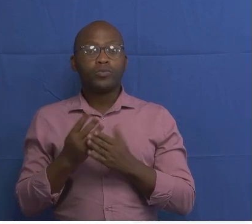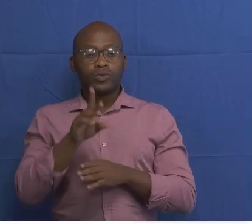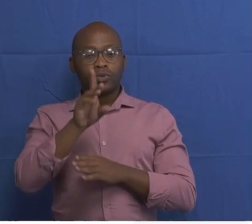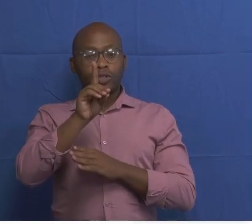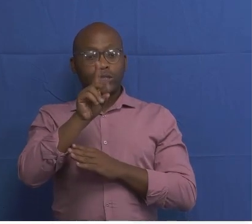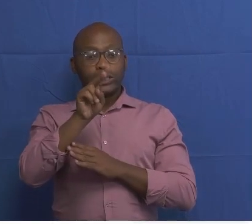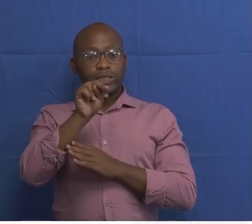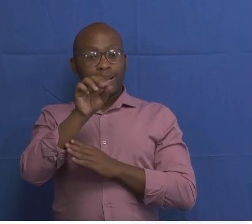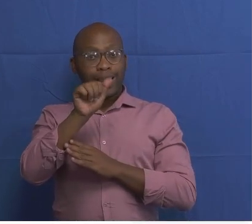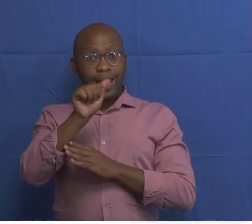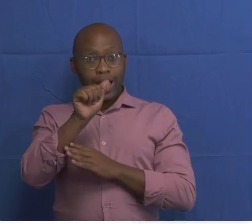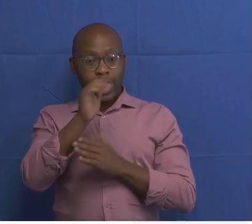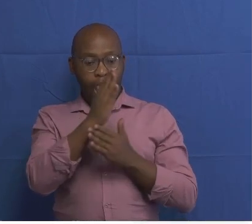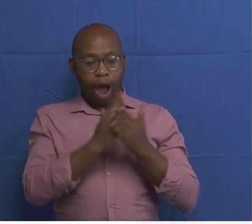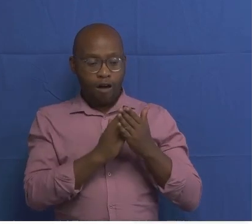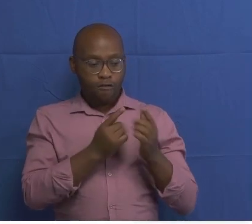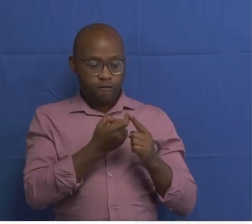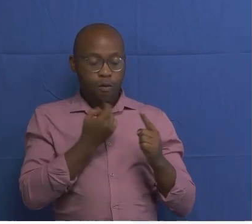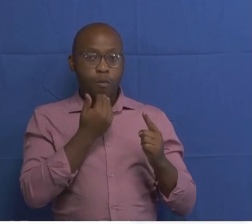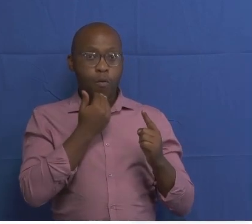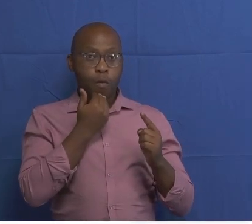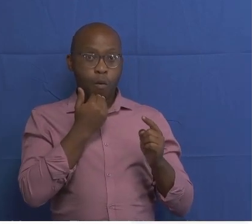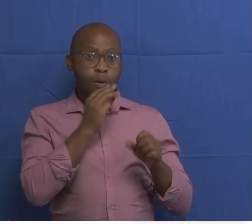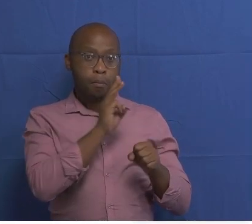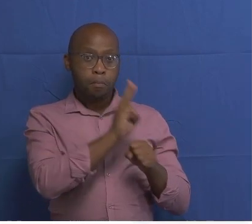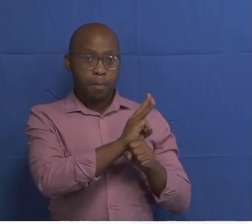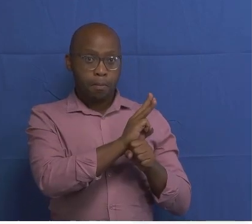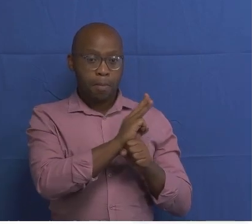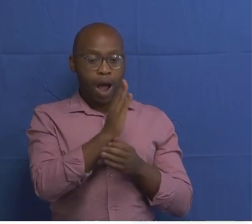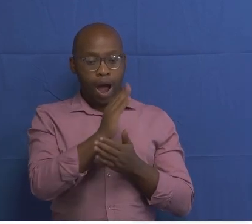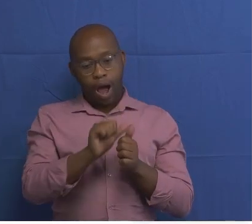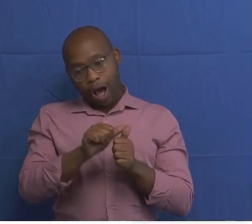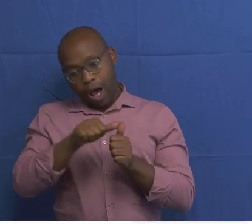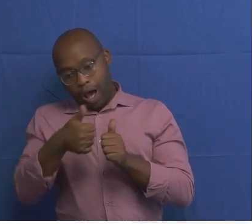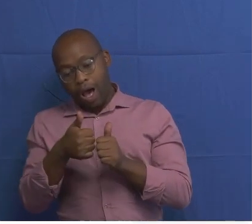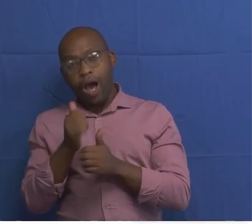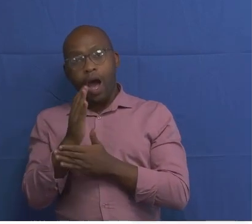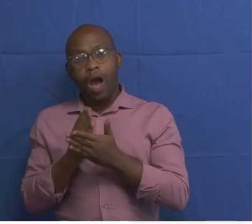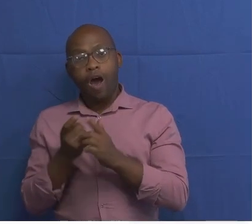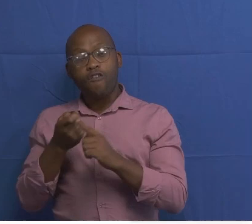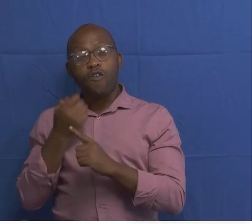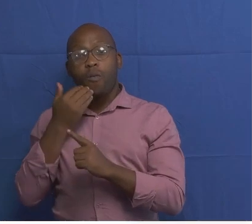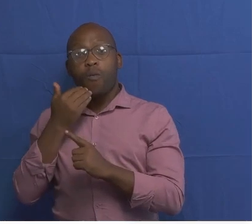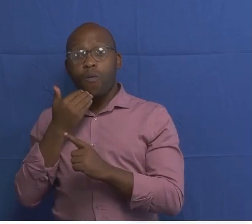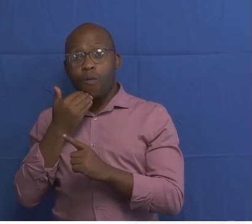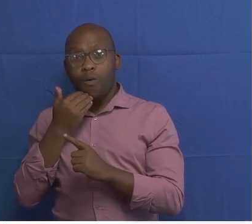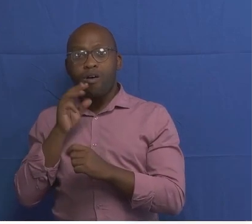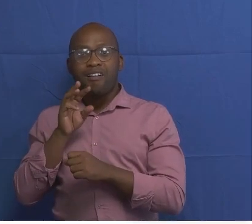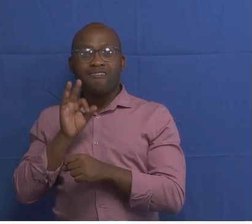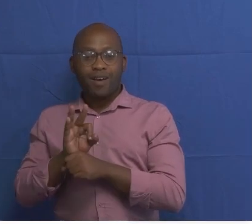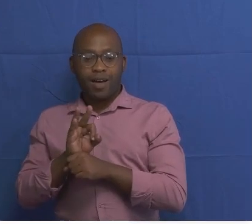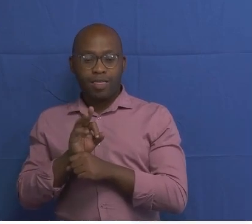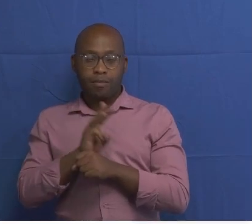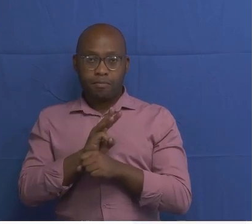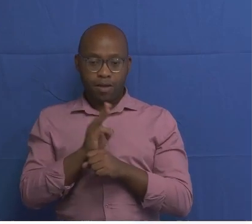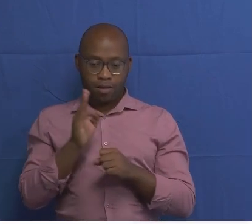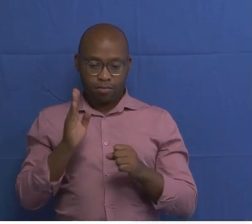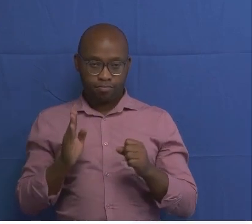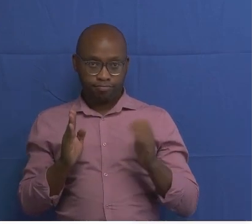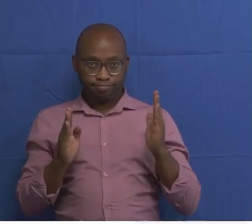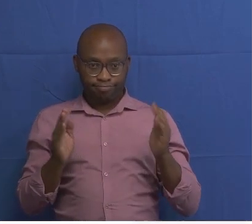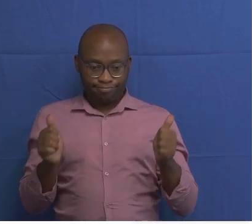and half of it from the mother. And if we can see now the characteristics that this child has inherited now, he has